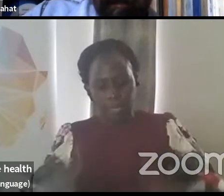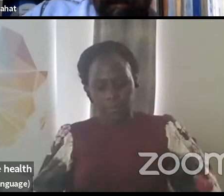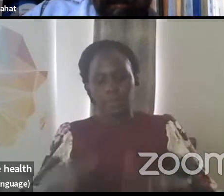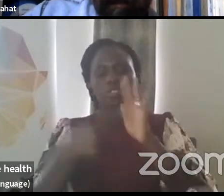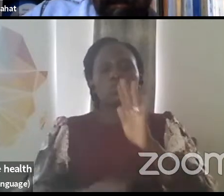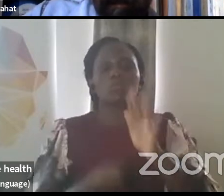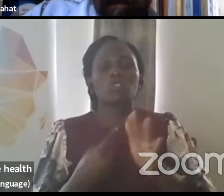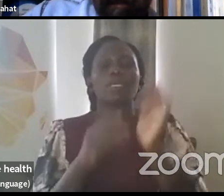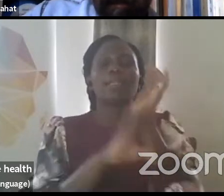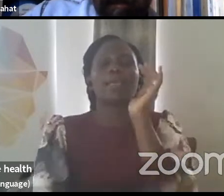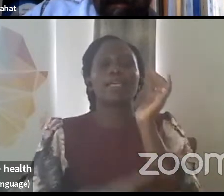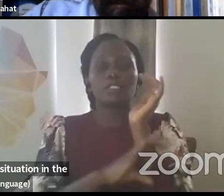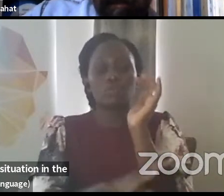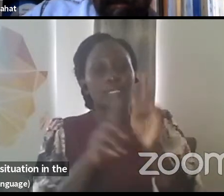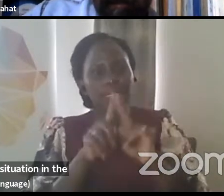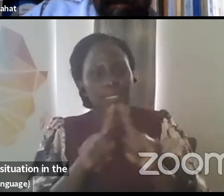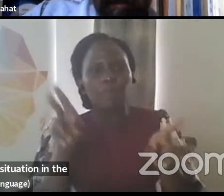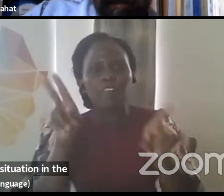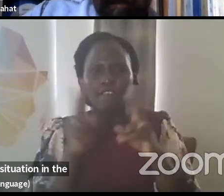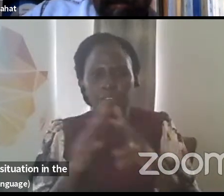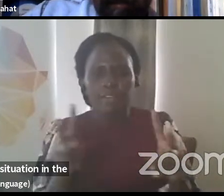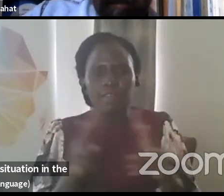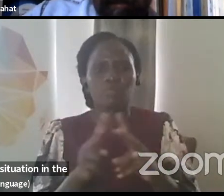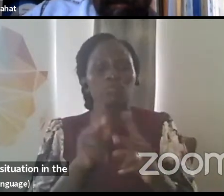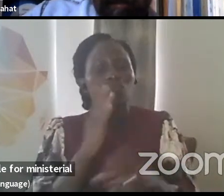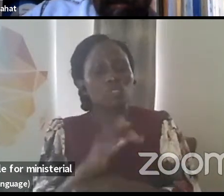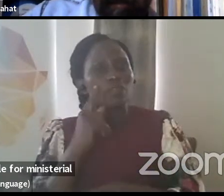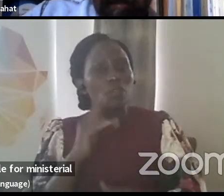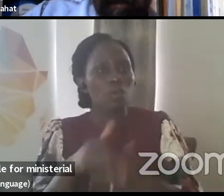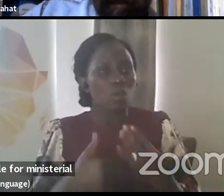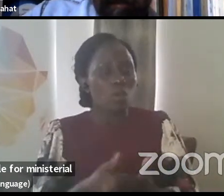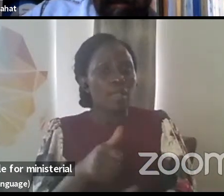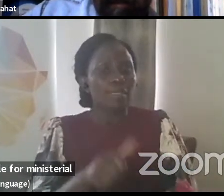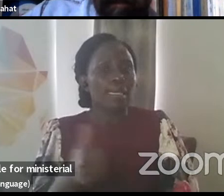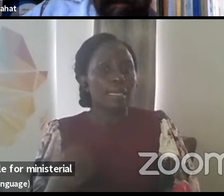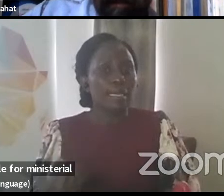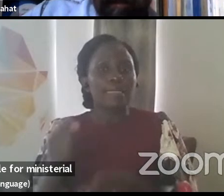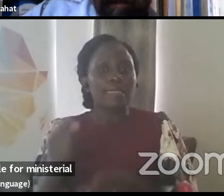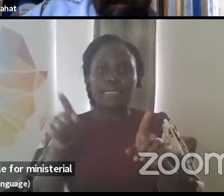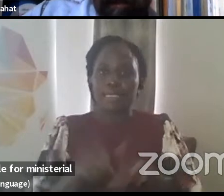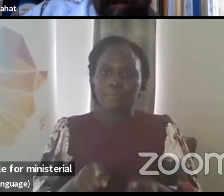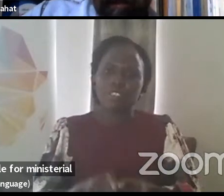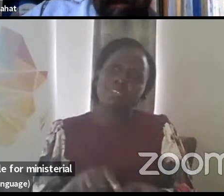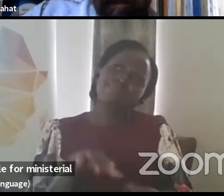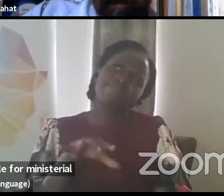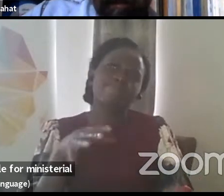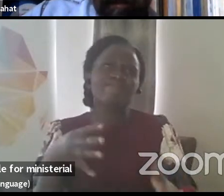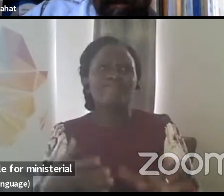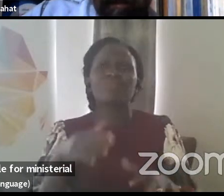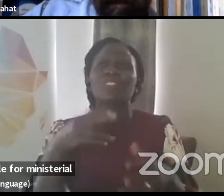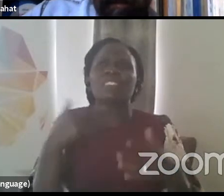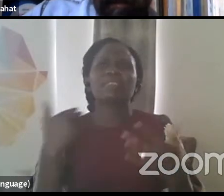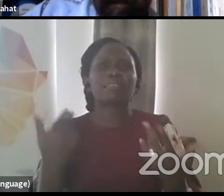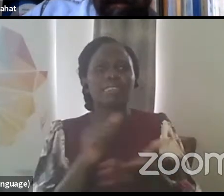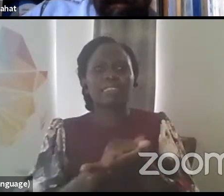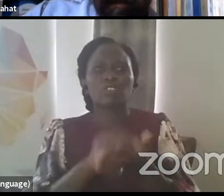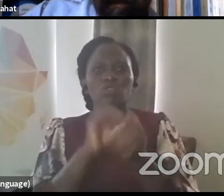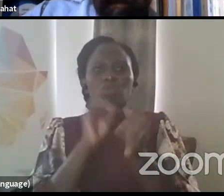country. It was a very, very controversial ministerial order. I'm not sure if it ended up being